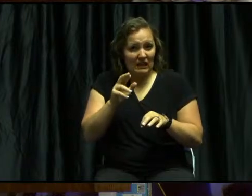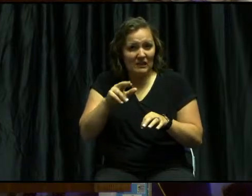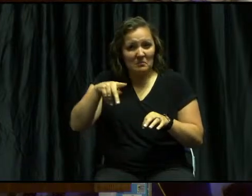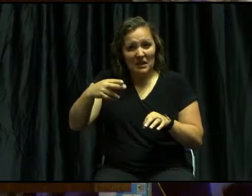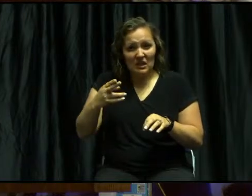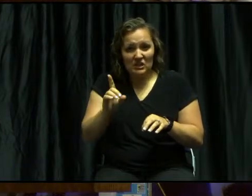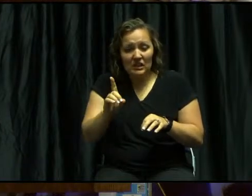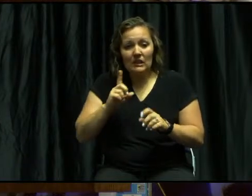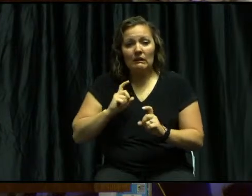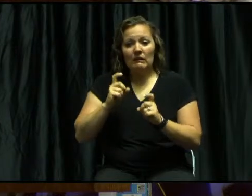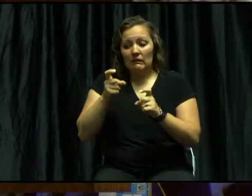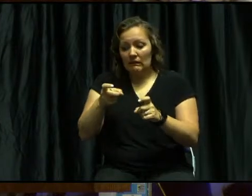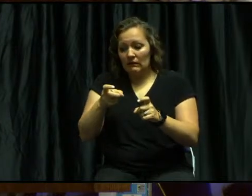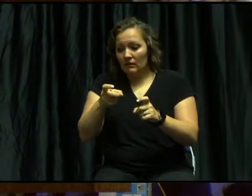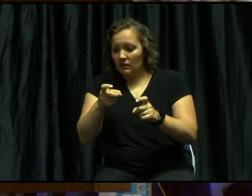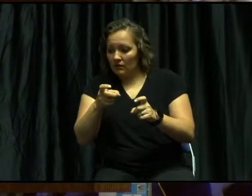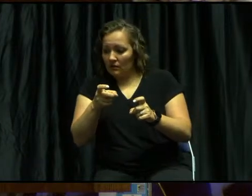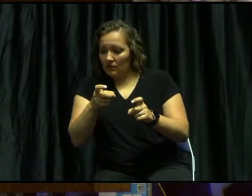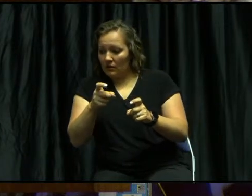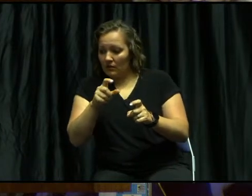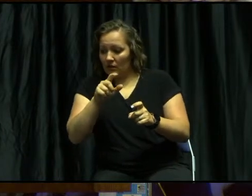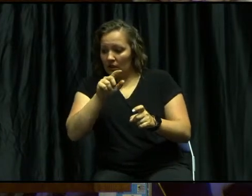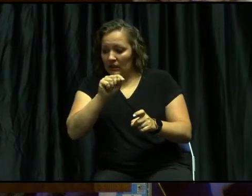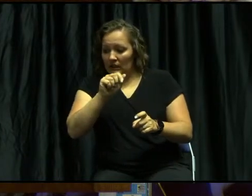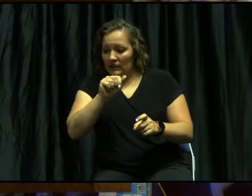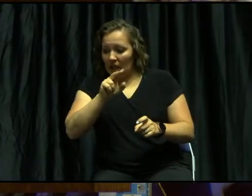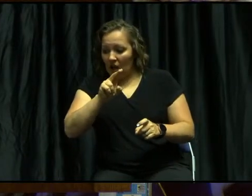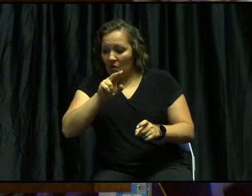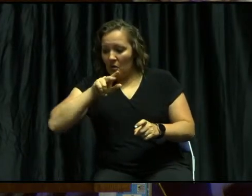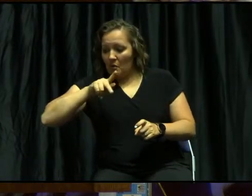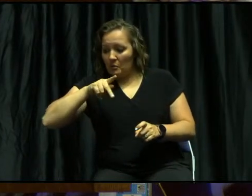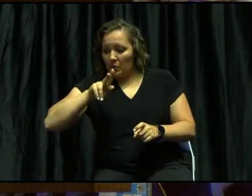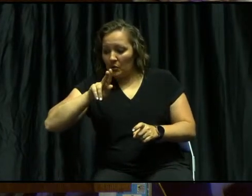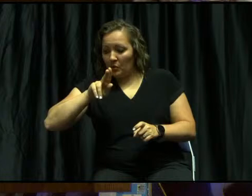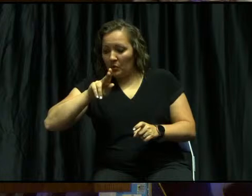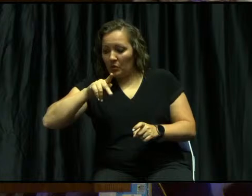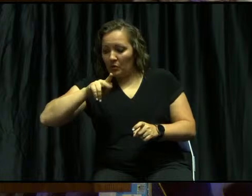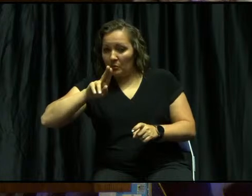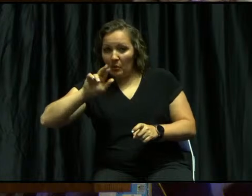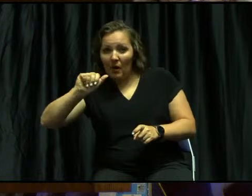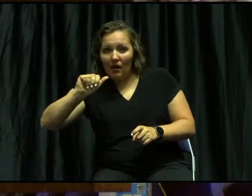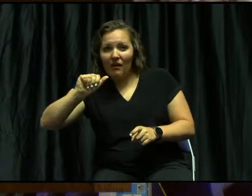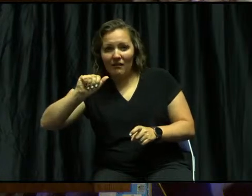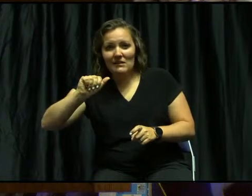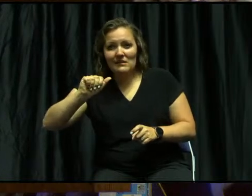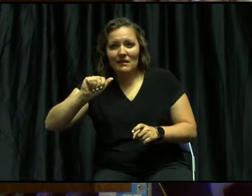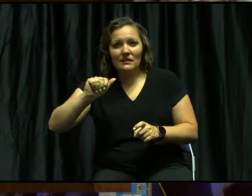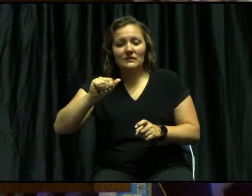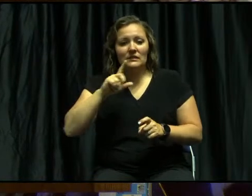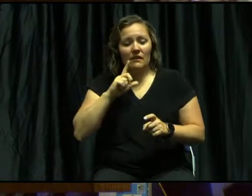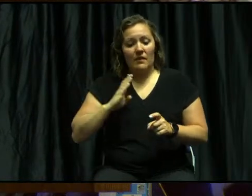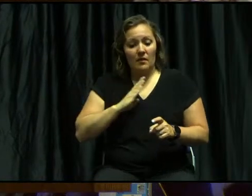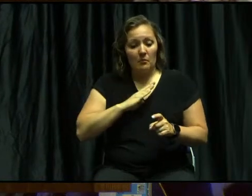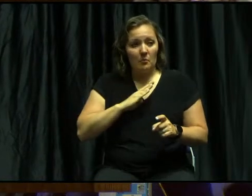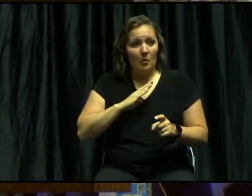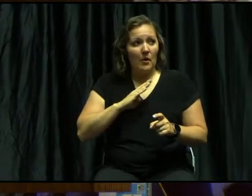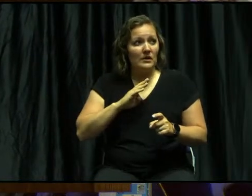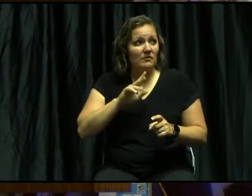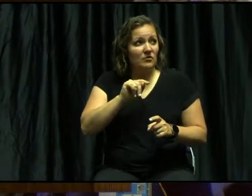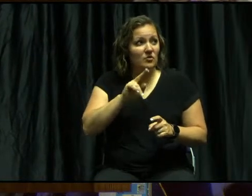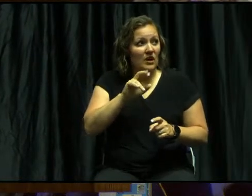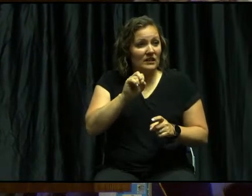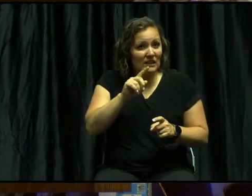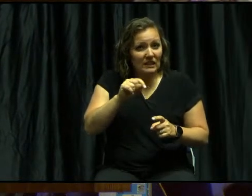be conferred upon Tau Pupua. Will Kirsten Katrubis, member of the Board of Trustees, and Betsy